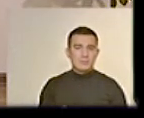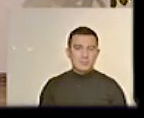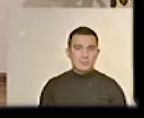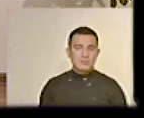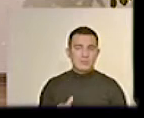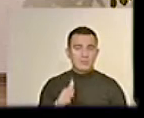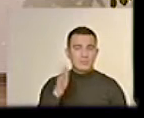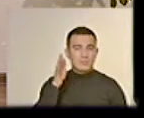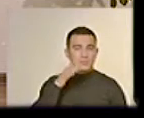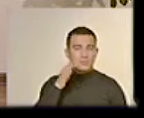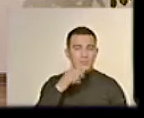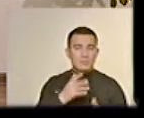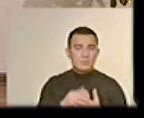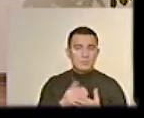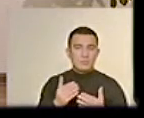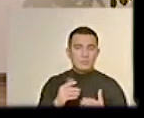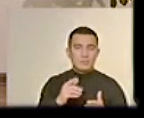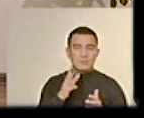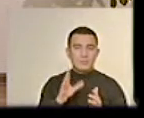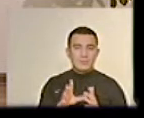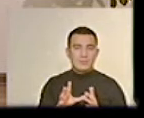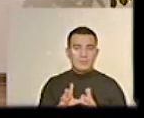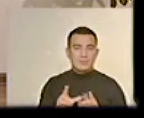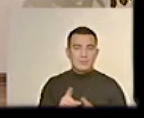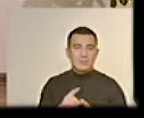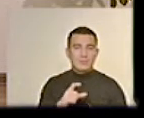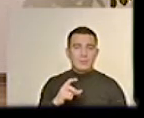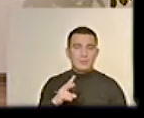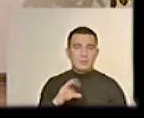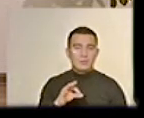suvni elektroliz qilib, suvni elektroliz qilganimizda ham